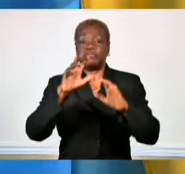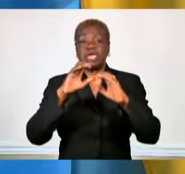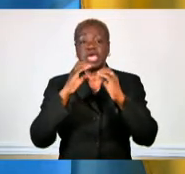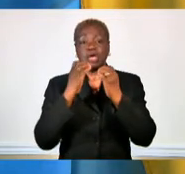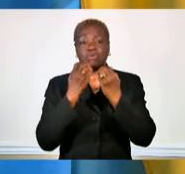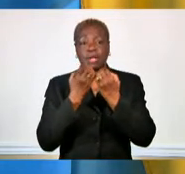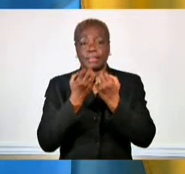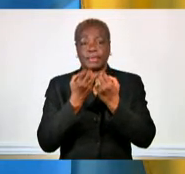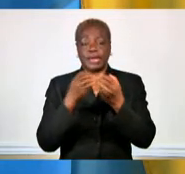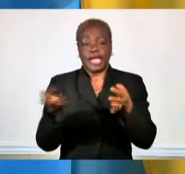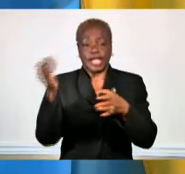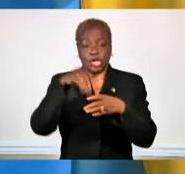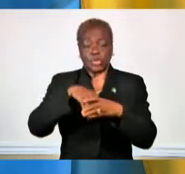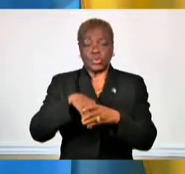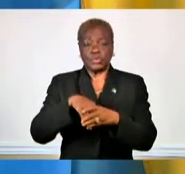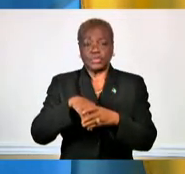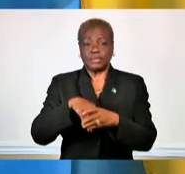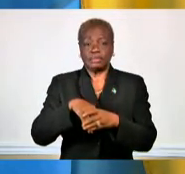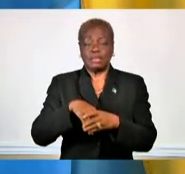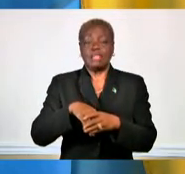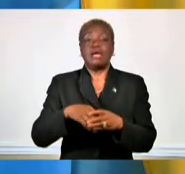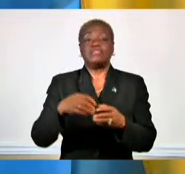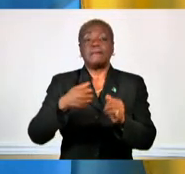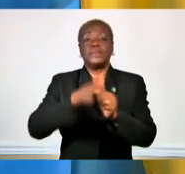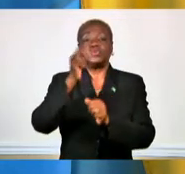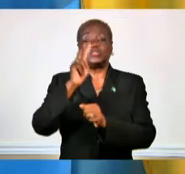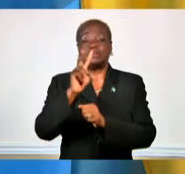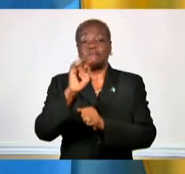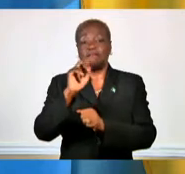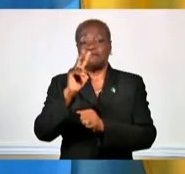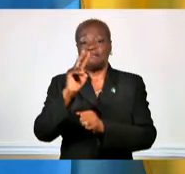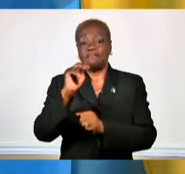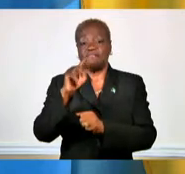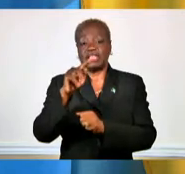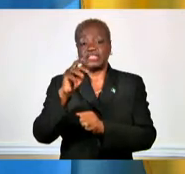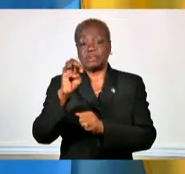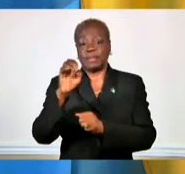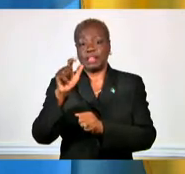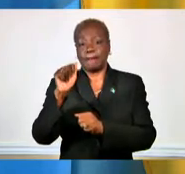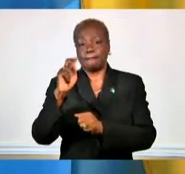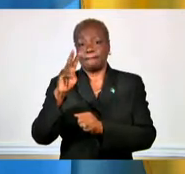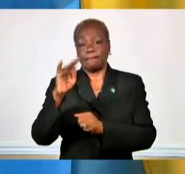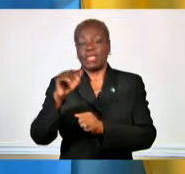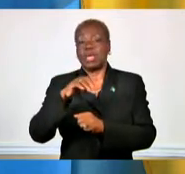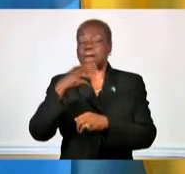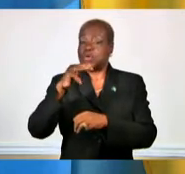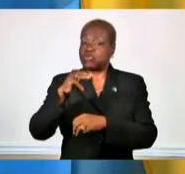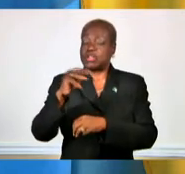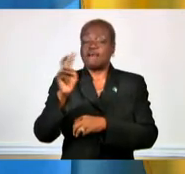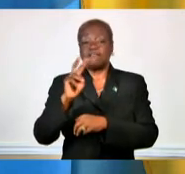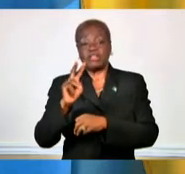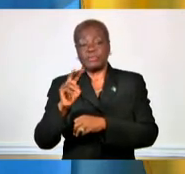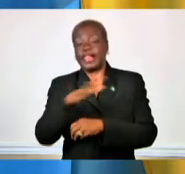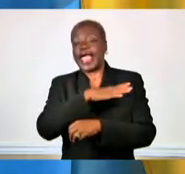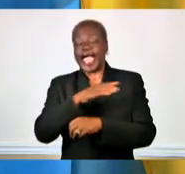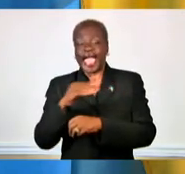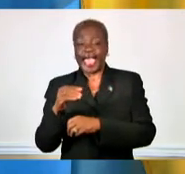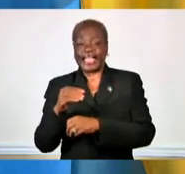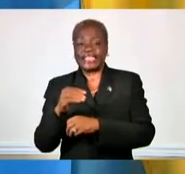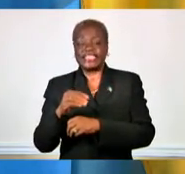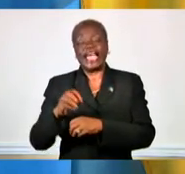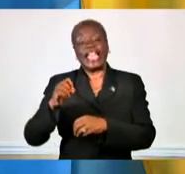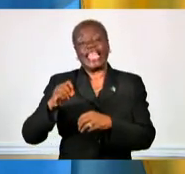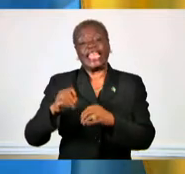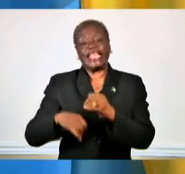categories include most vulnerable, moderate vulnerable, and